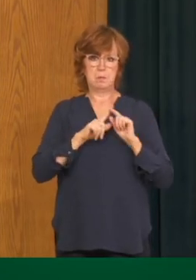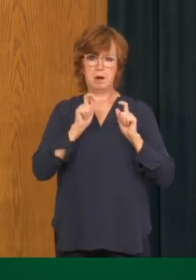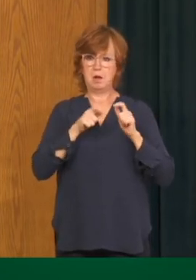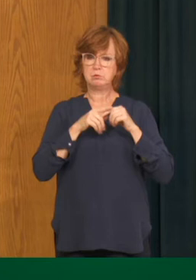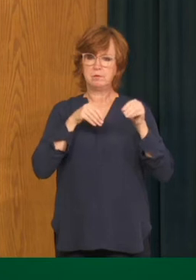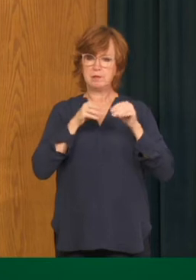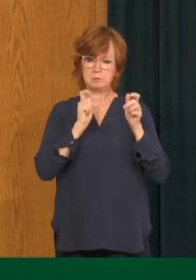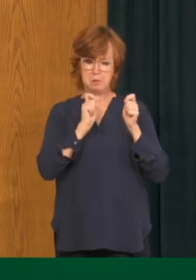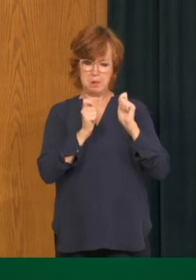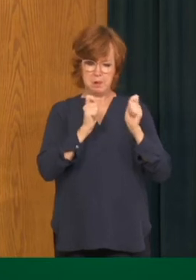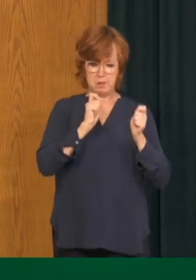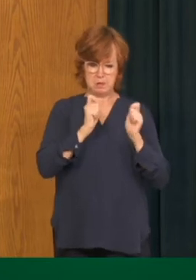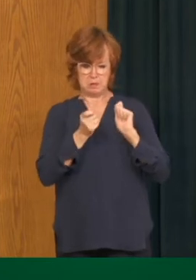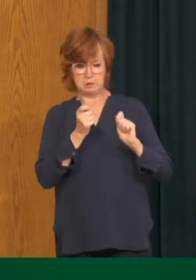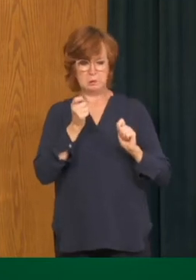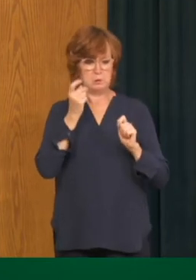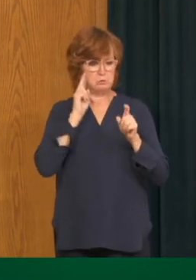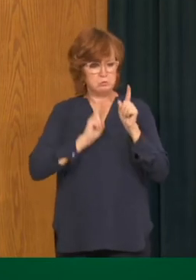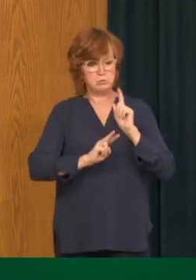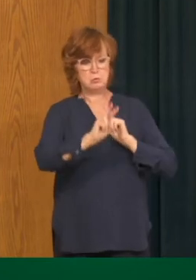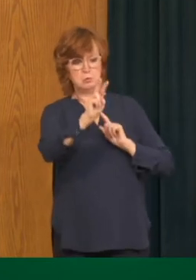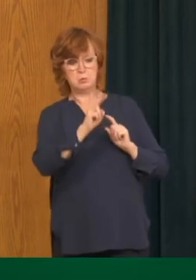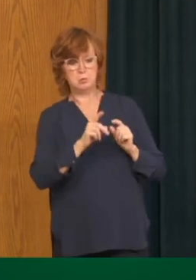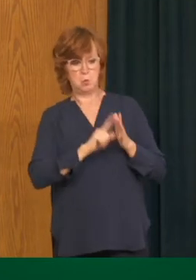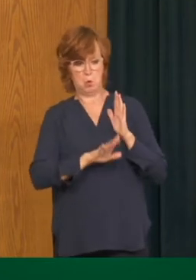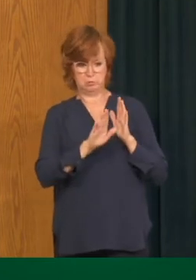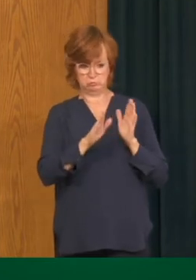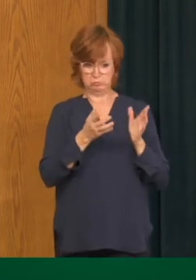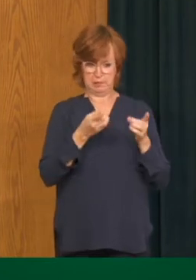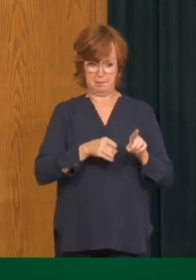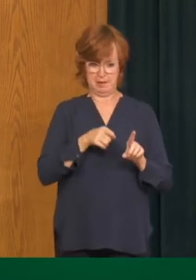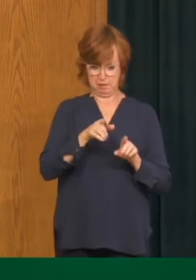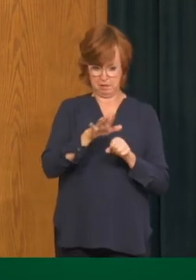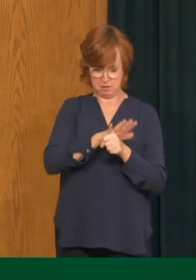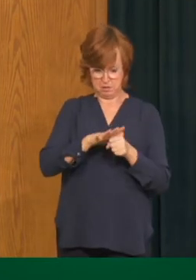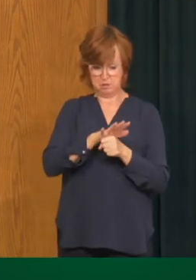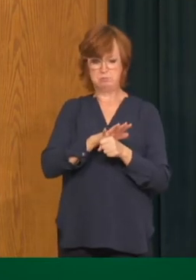readjust what needs to happen at a community level, as